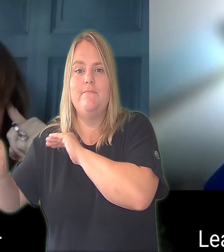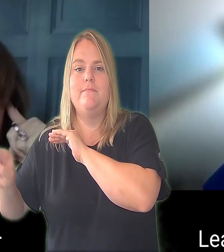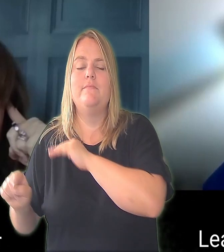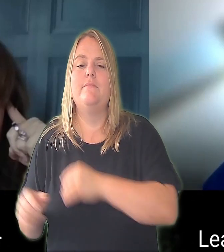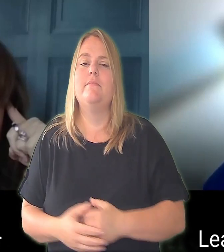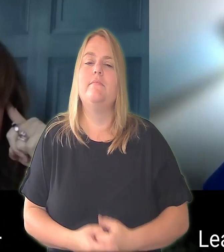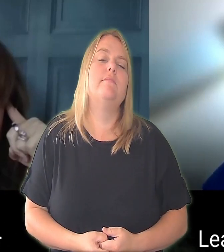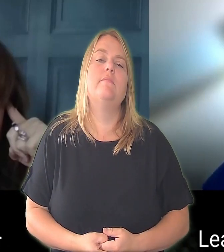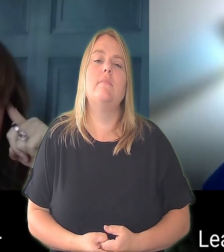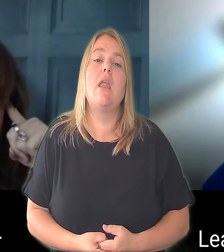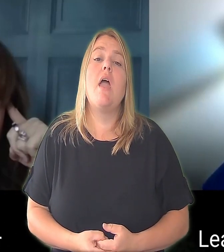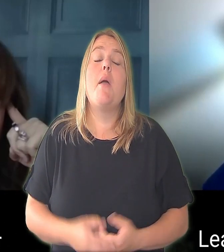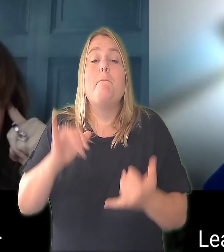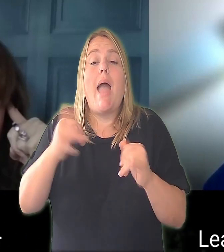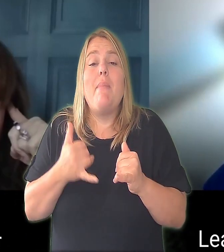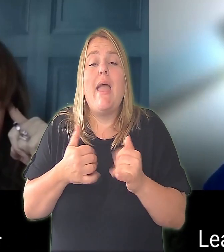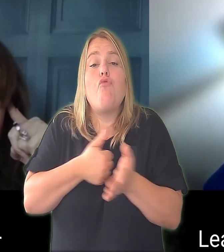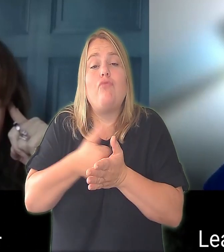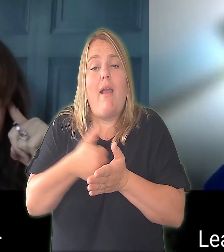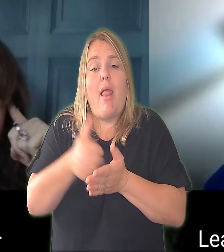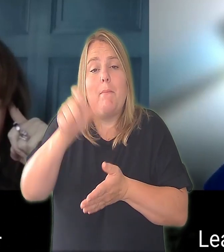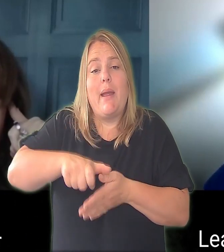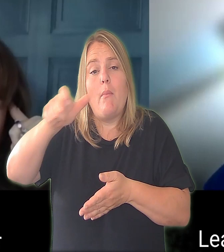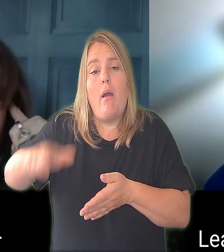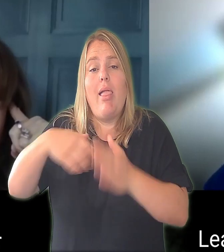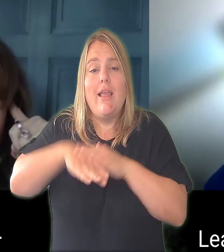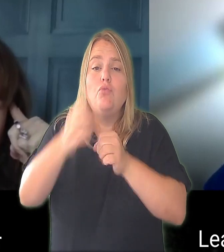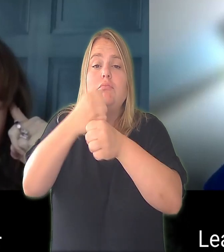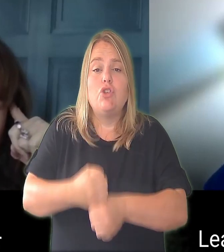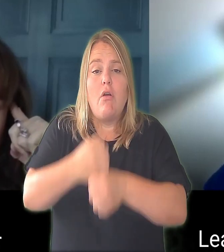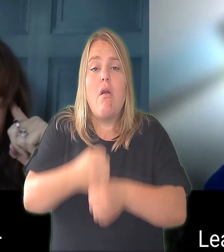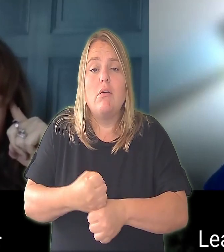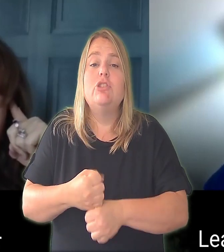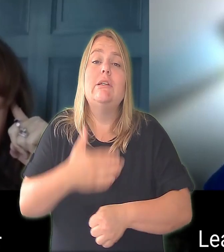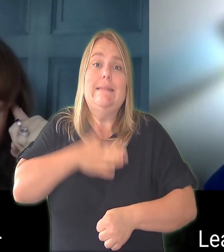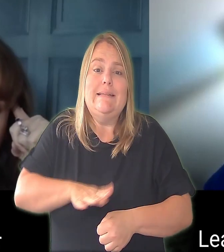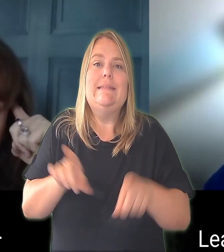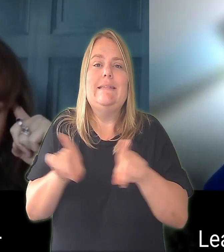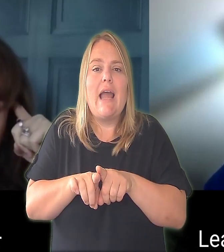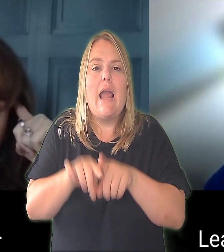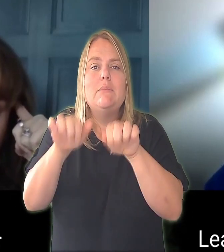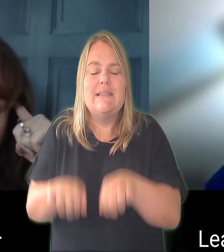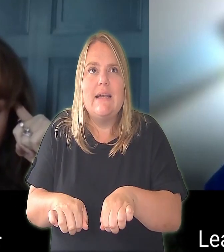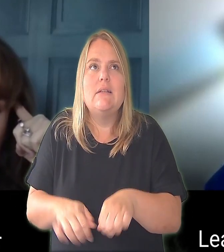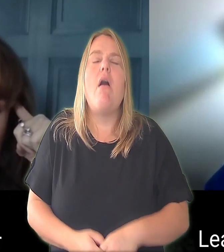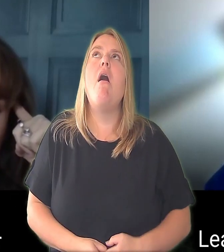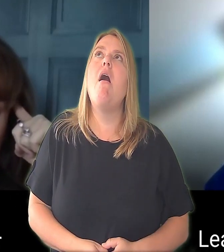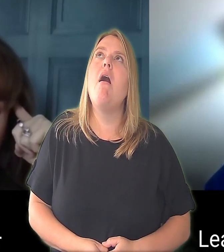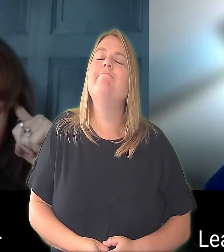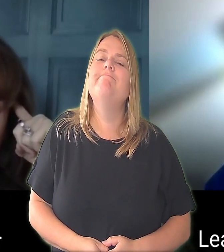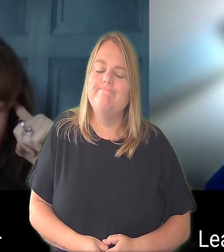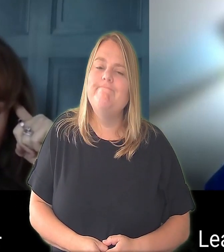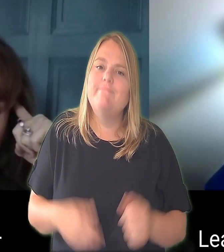reason, so they can still find a safe seat. That's a really good point. I hadn't thought of that. There's loads of people in our congregation who like to sit